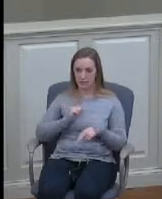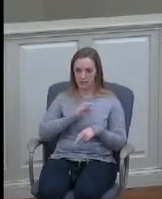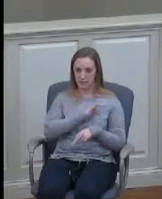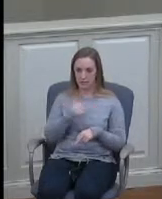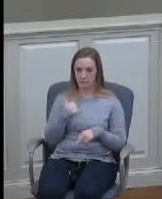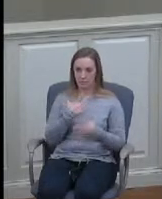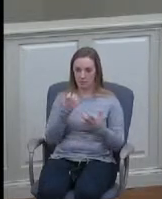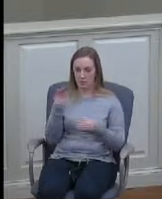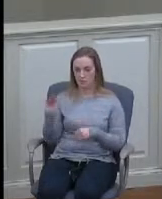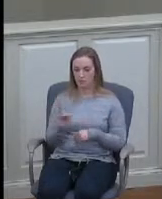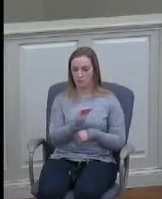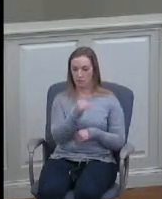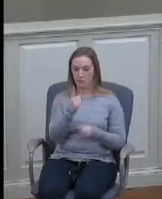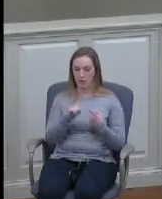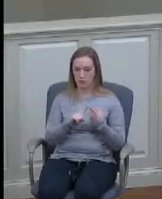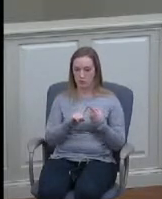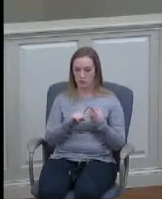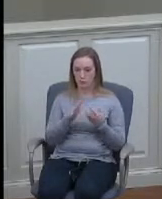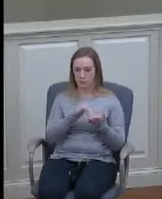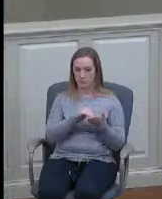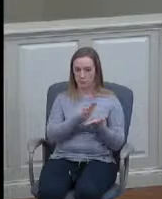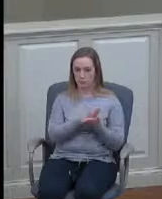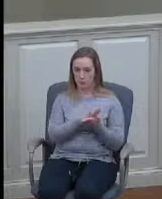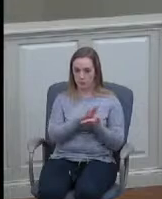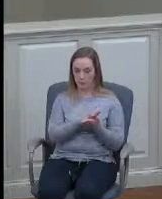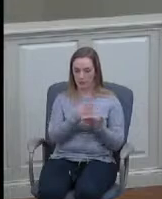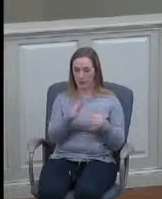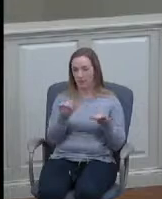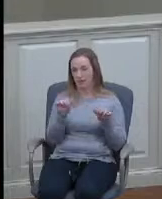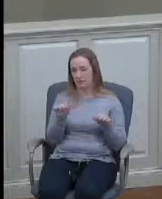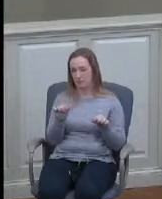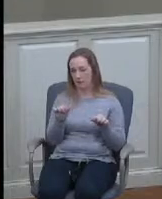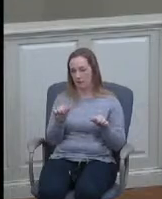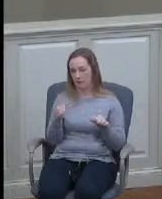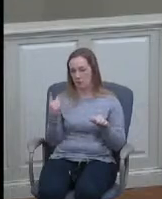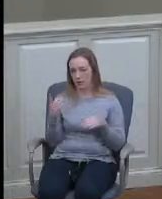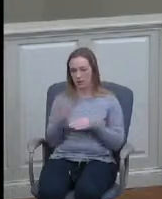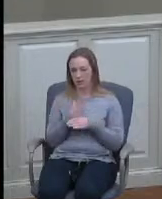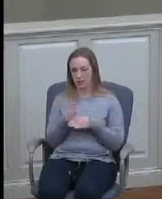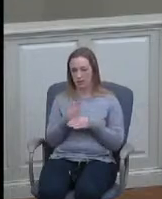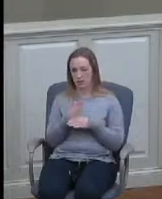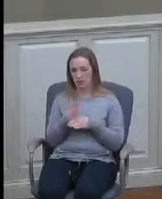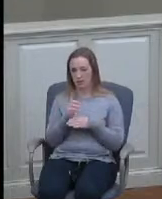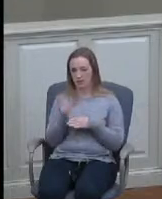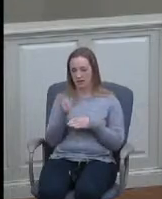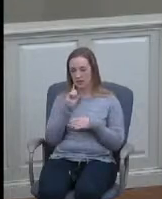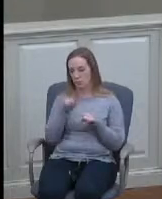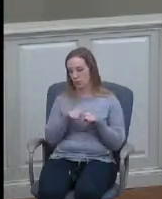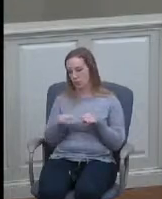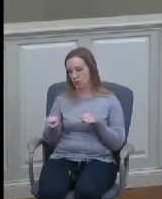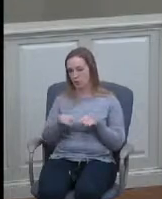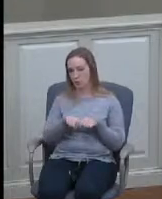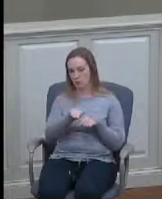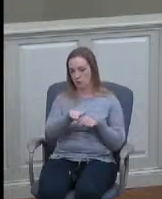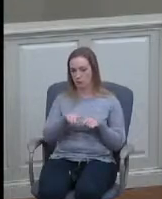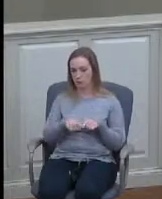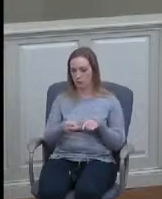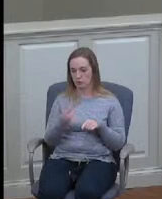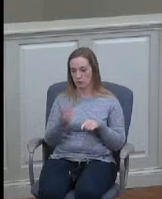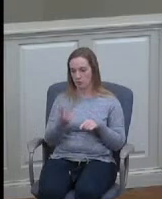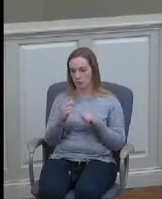move one into the middle school and then probably split one down the road, one for the 2 or 3 elementary